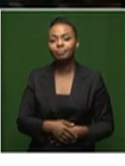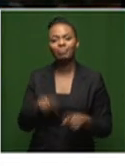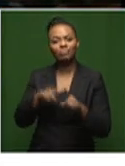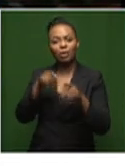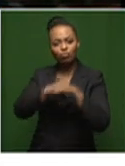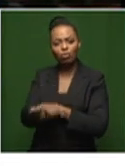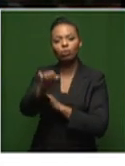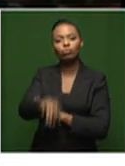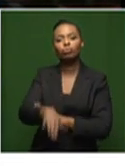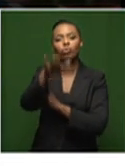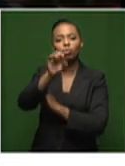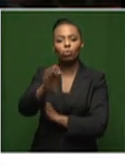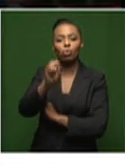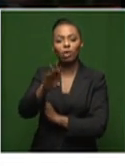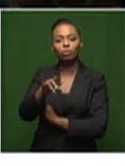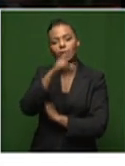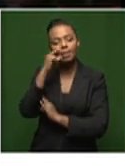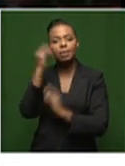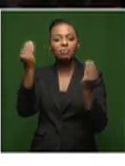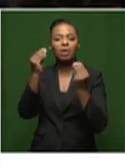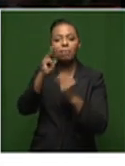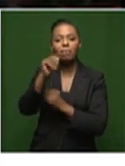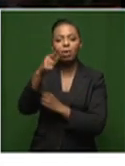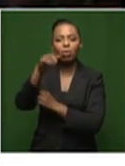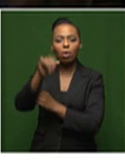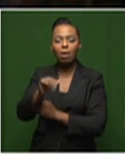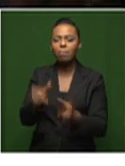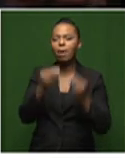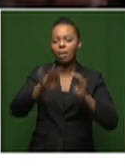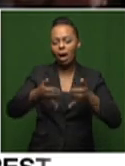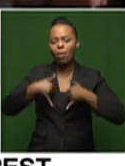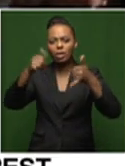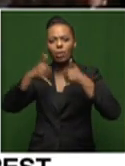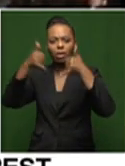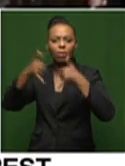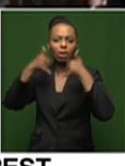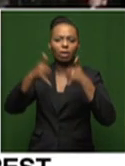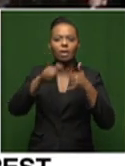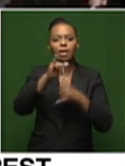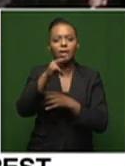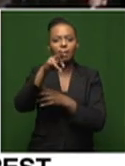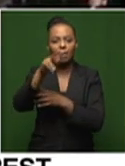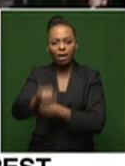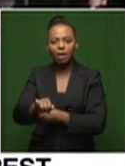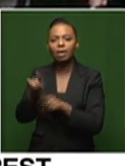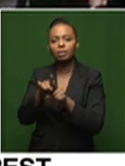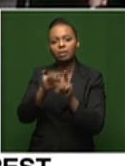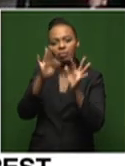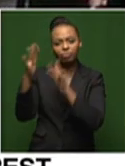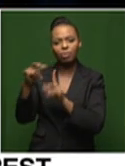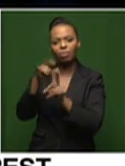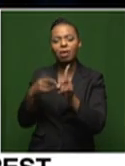as Mamgoma, received many awards and accolades, including the Order of Ikhamanga bestowed on her by the former President Thabo